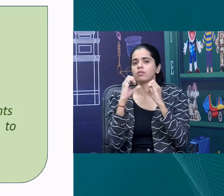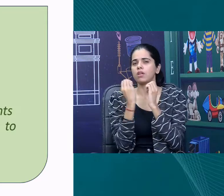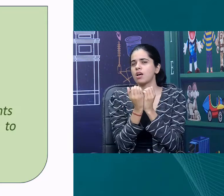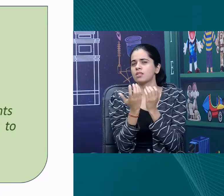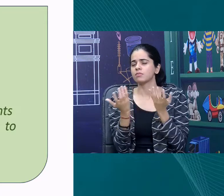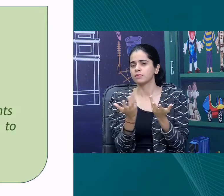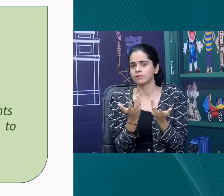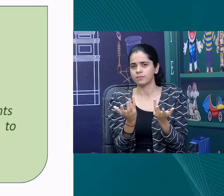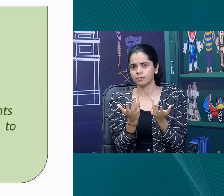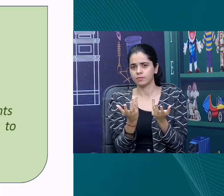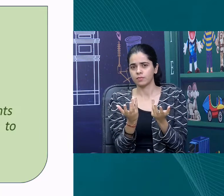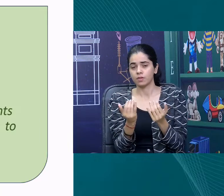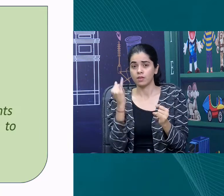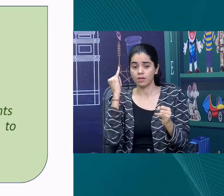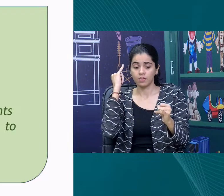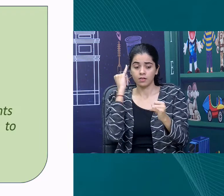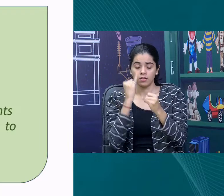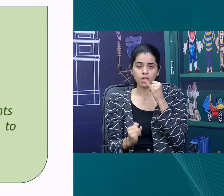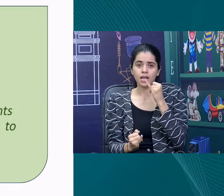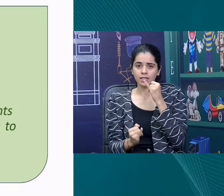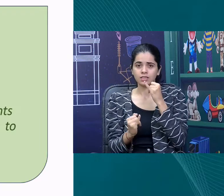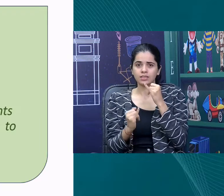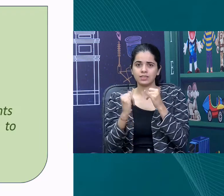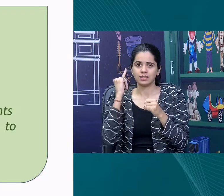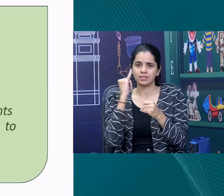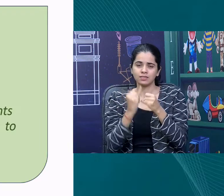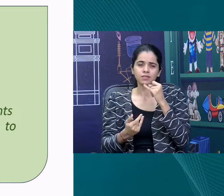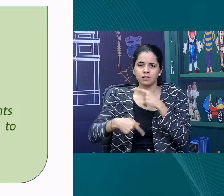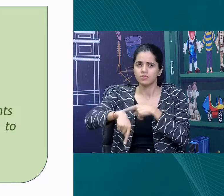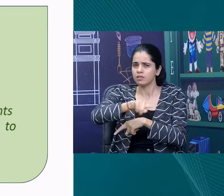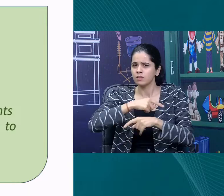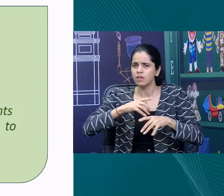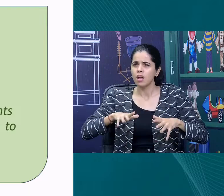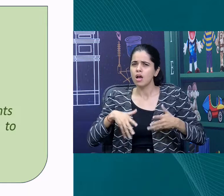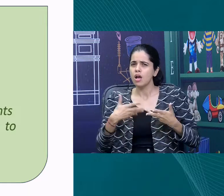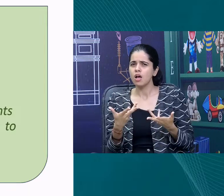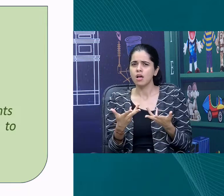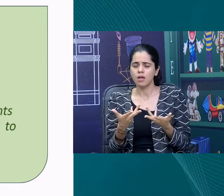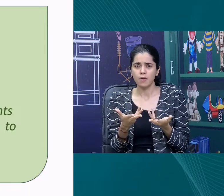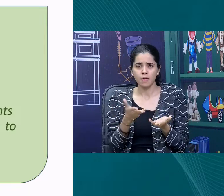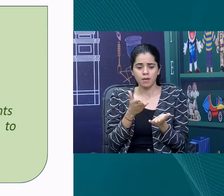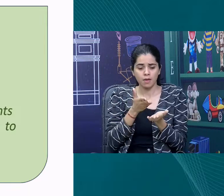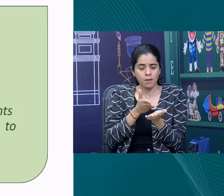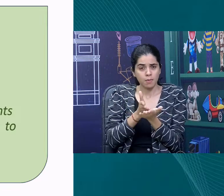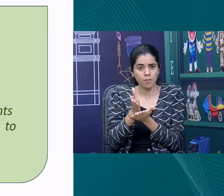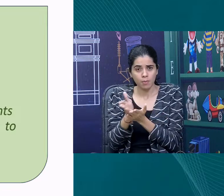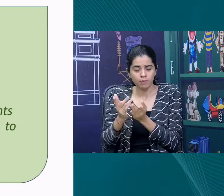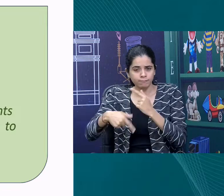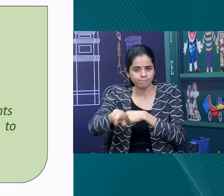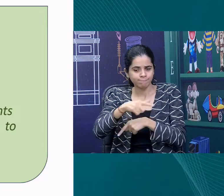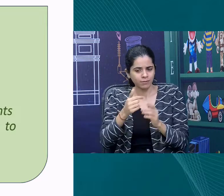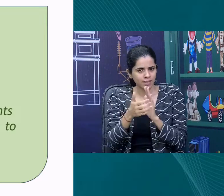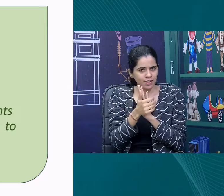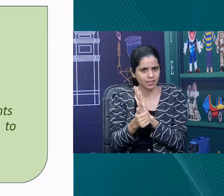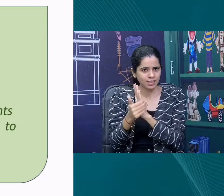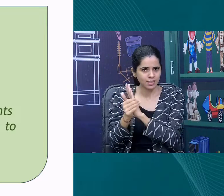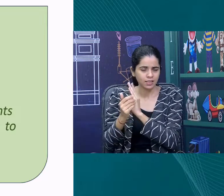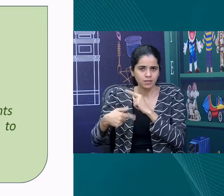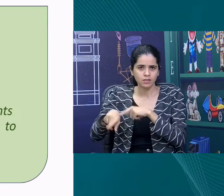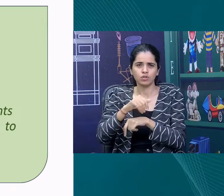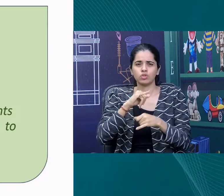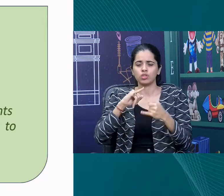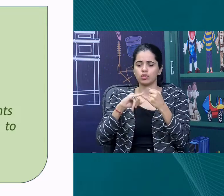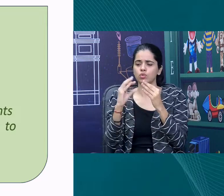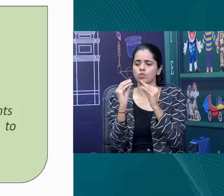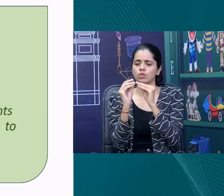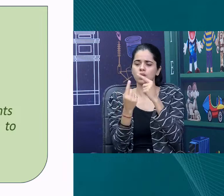the second one, towards the end of the unit, we do to find out how much have the children mastered this particular concept or skill, whatever the subject may